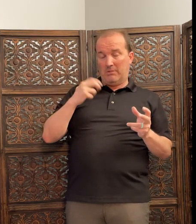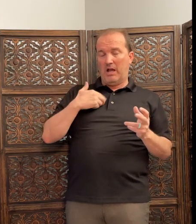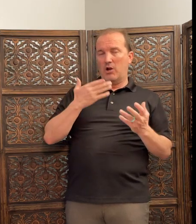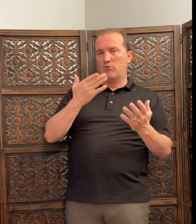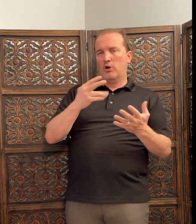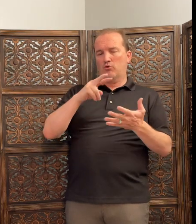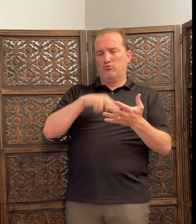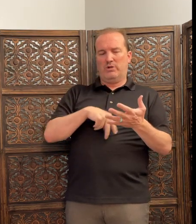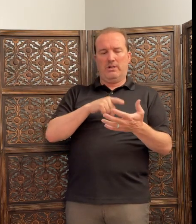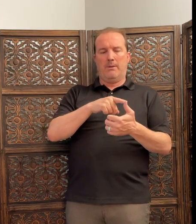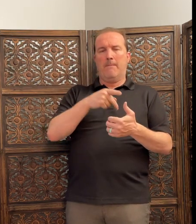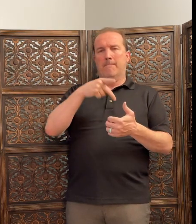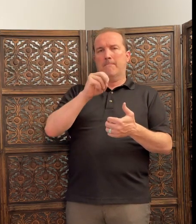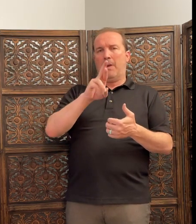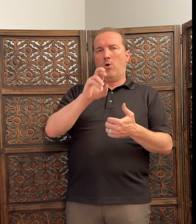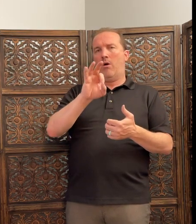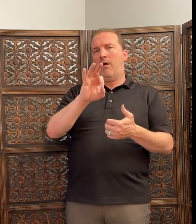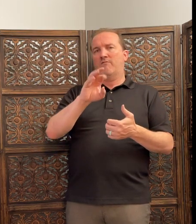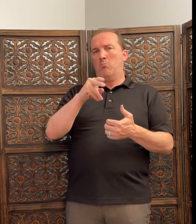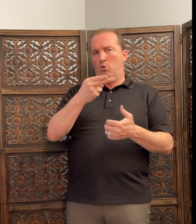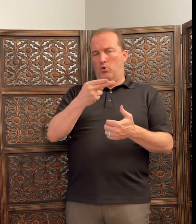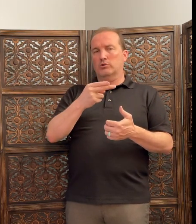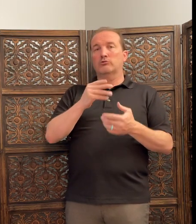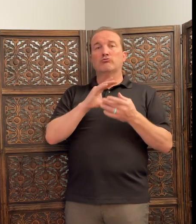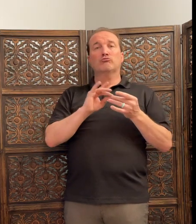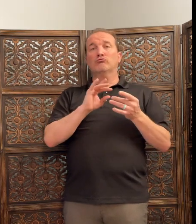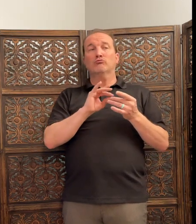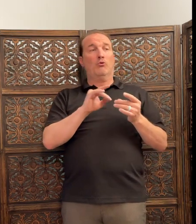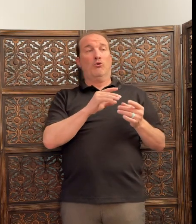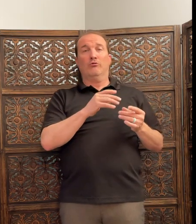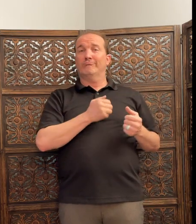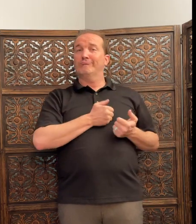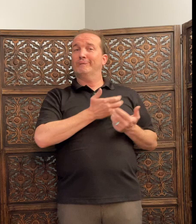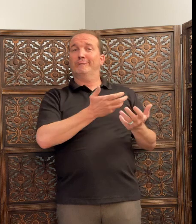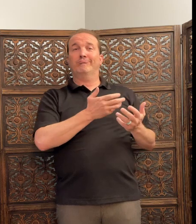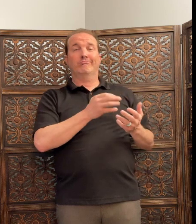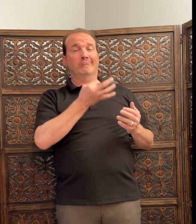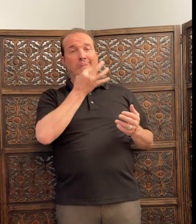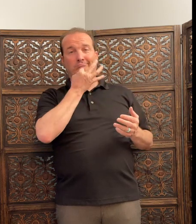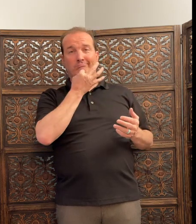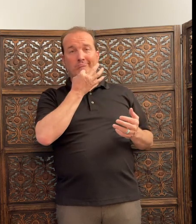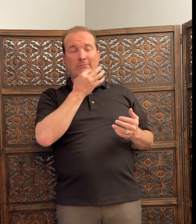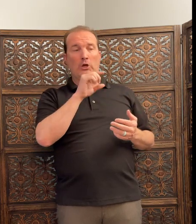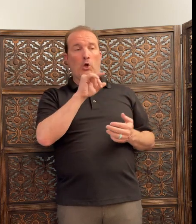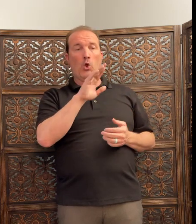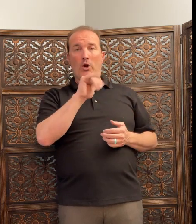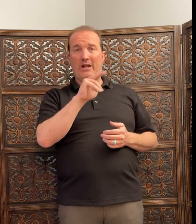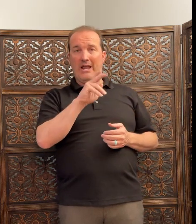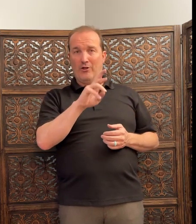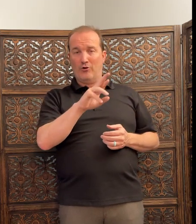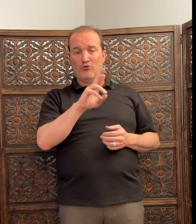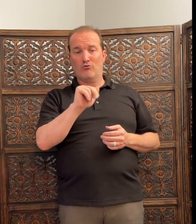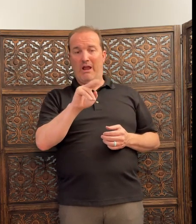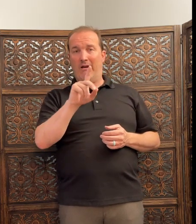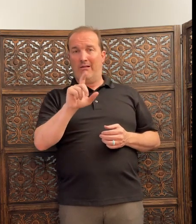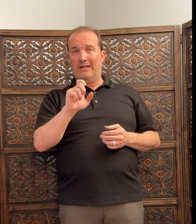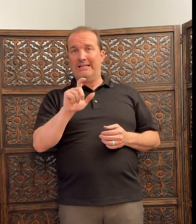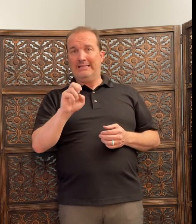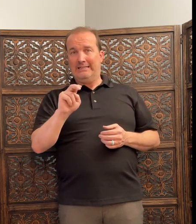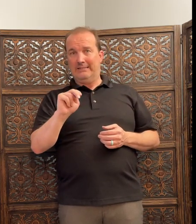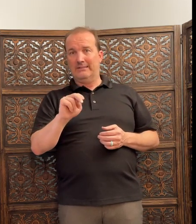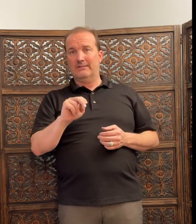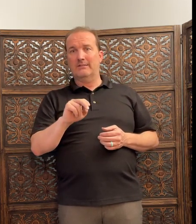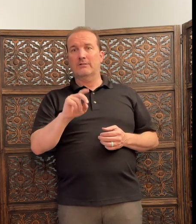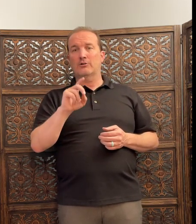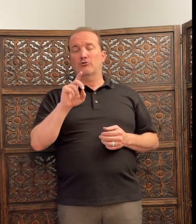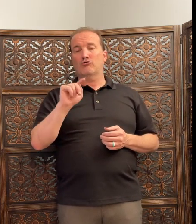recommend the following readings. In The Power of the Porch, The Storyteller's Craft, and Zora Neale Hurston, Gloria Naylor, and Randall